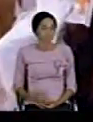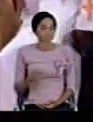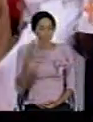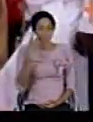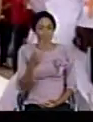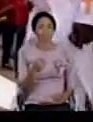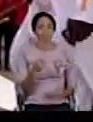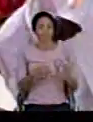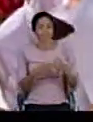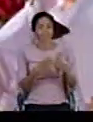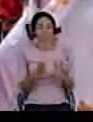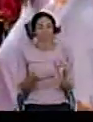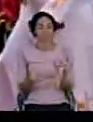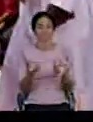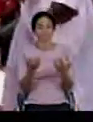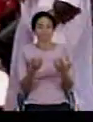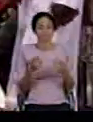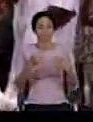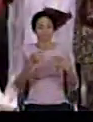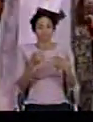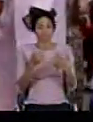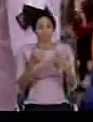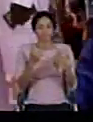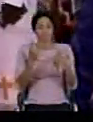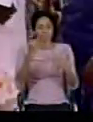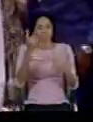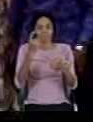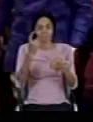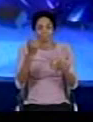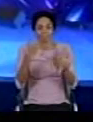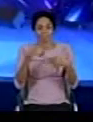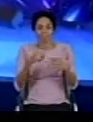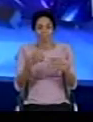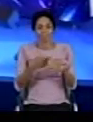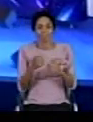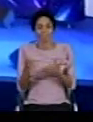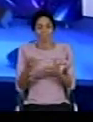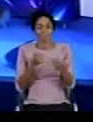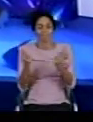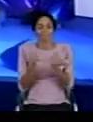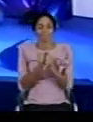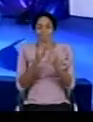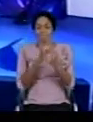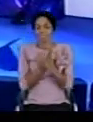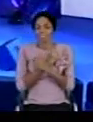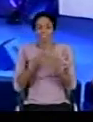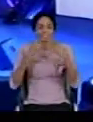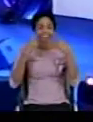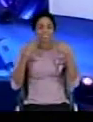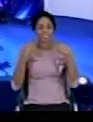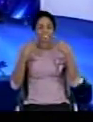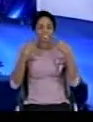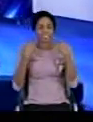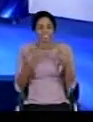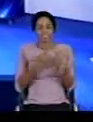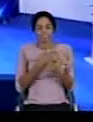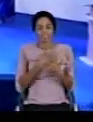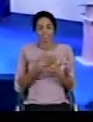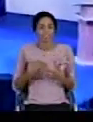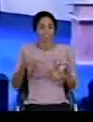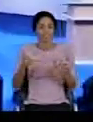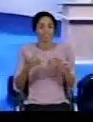he waves to the people in the area. With dignity and godly